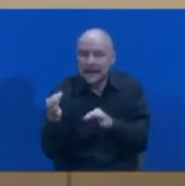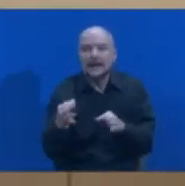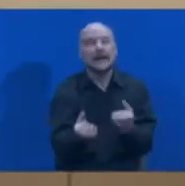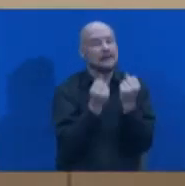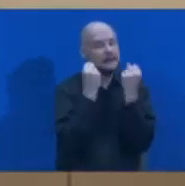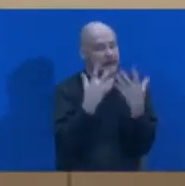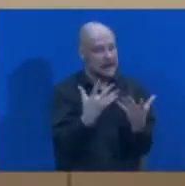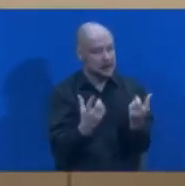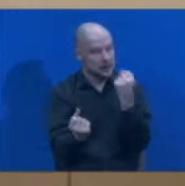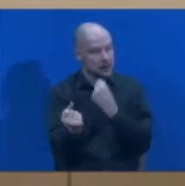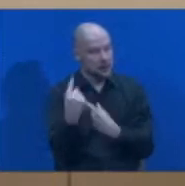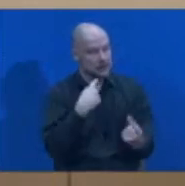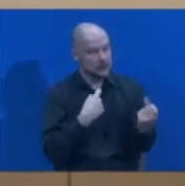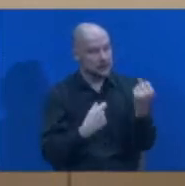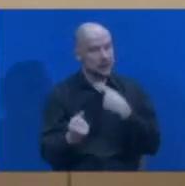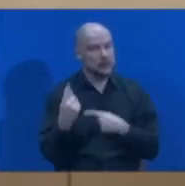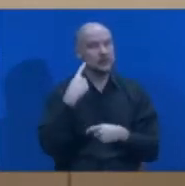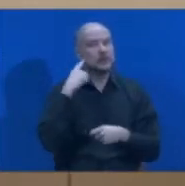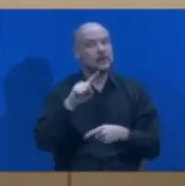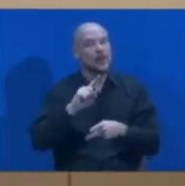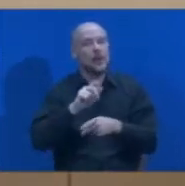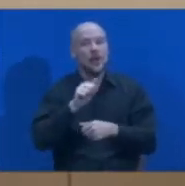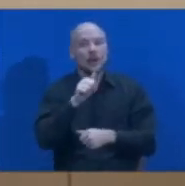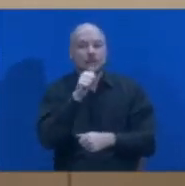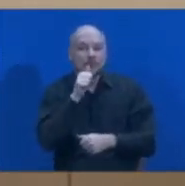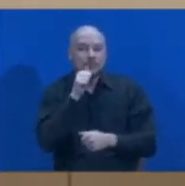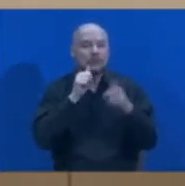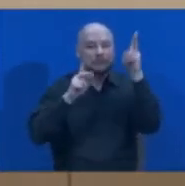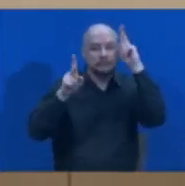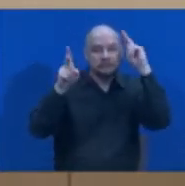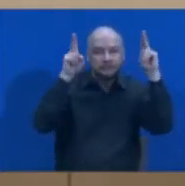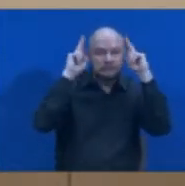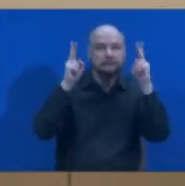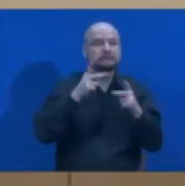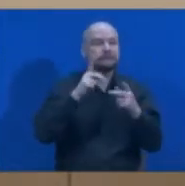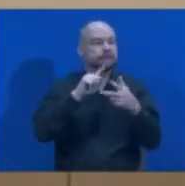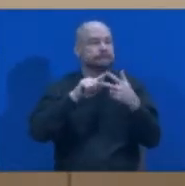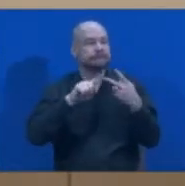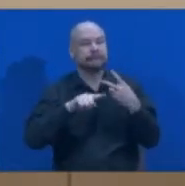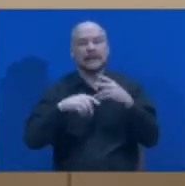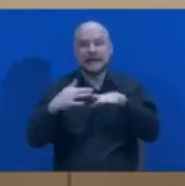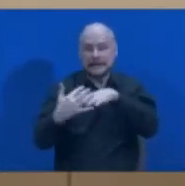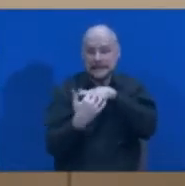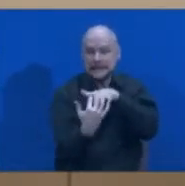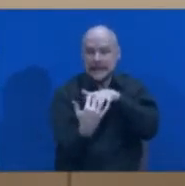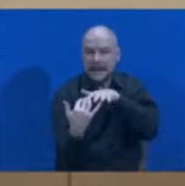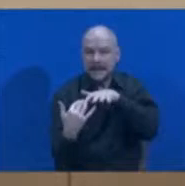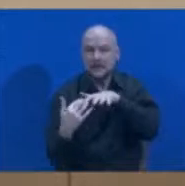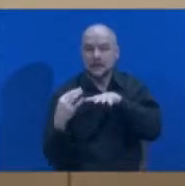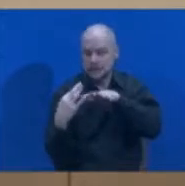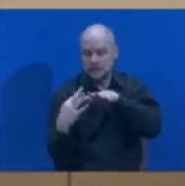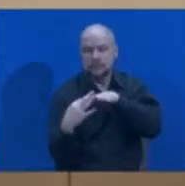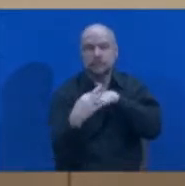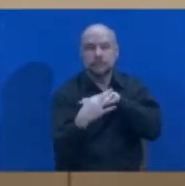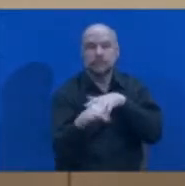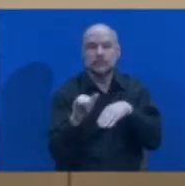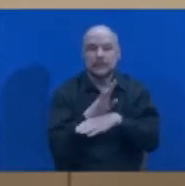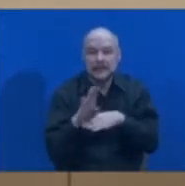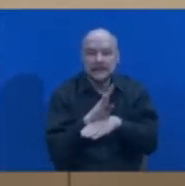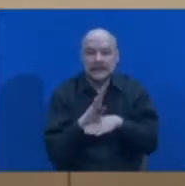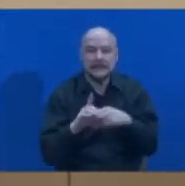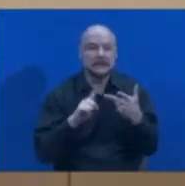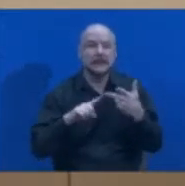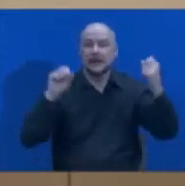time putting guidance together on that sector. So it feels like we've gotten this niche going where we can help put together guidance for various